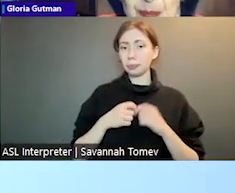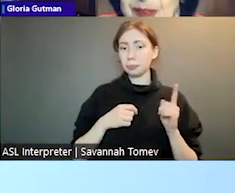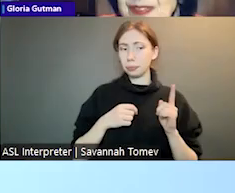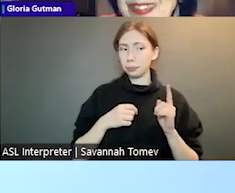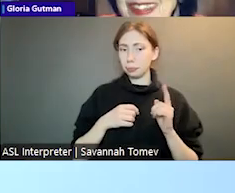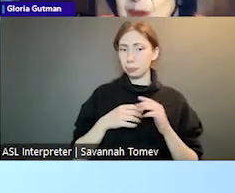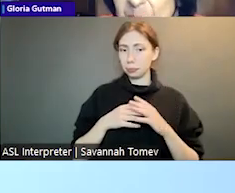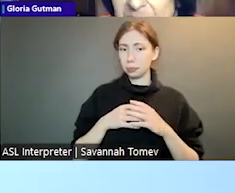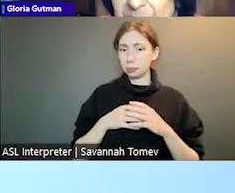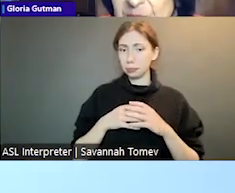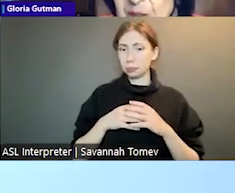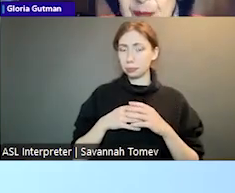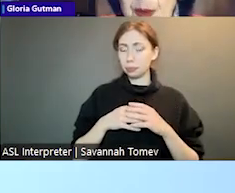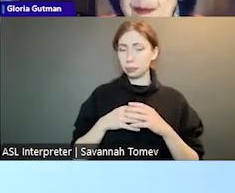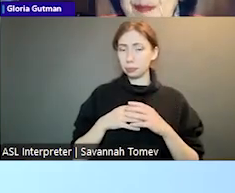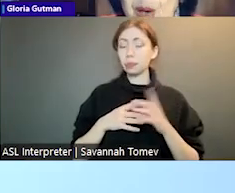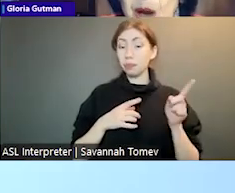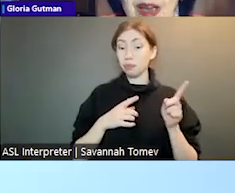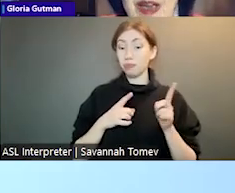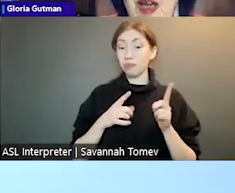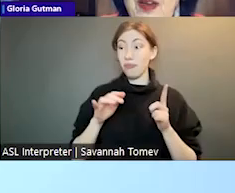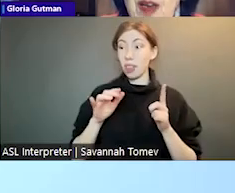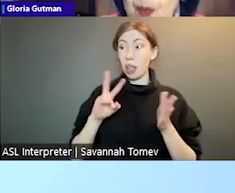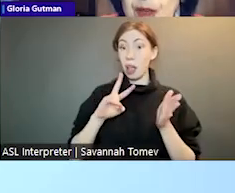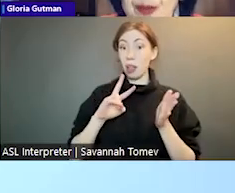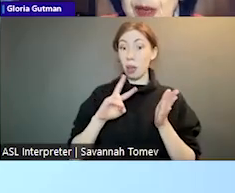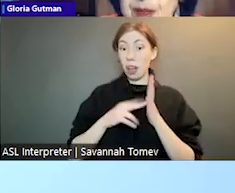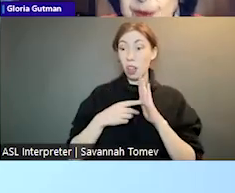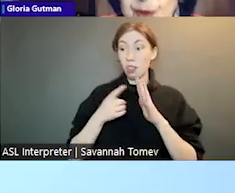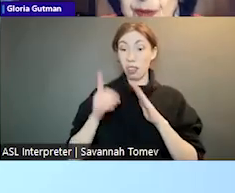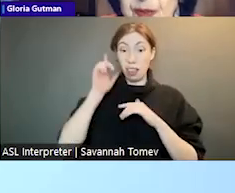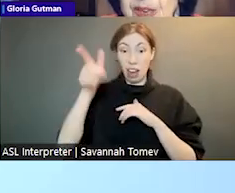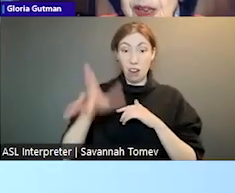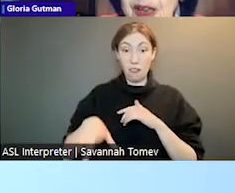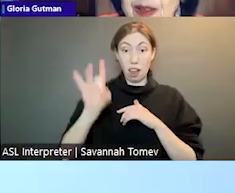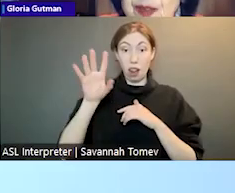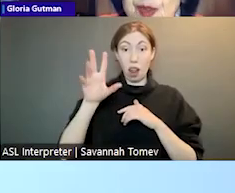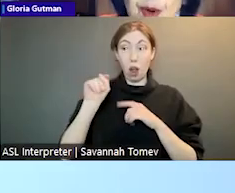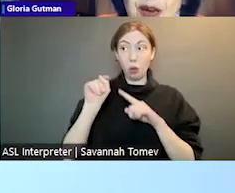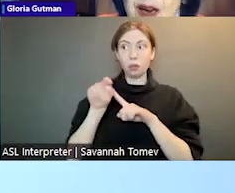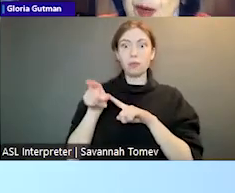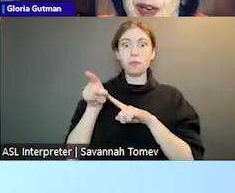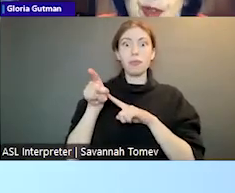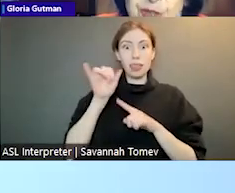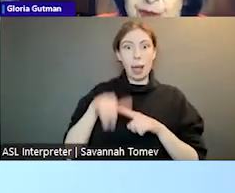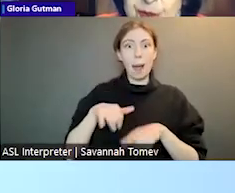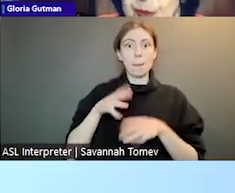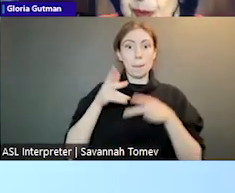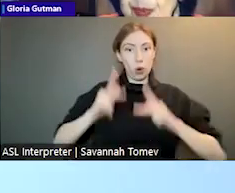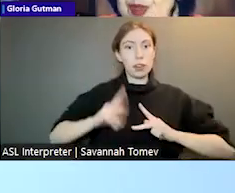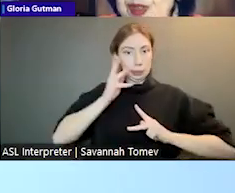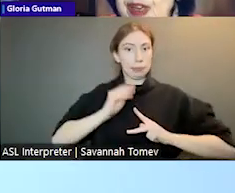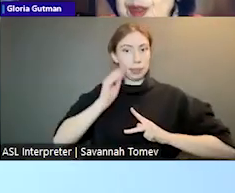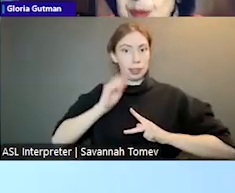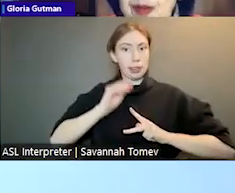actually being victimized by a wealth manager. And so what I said to